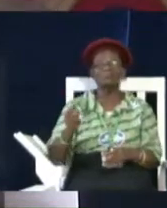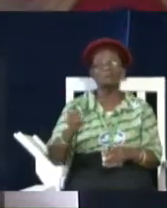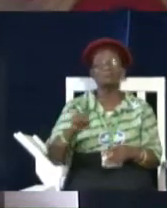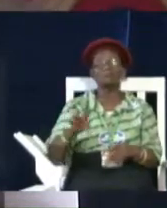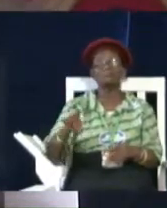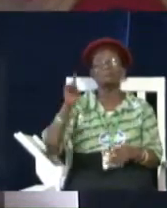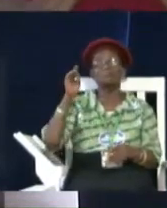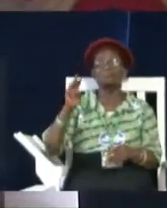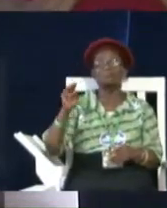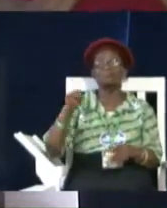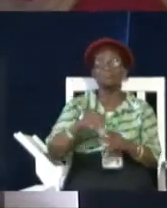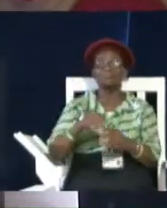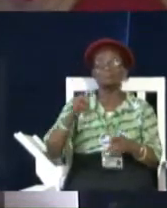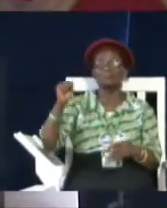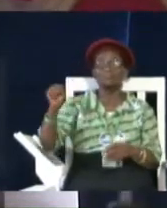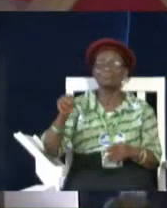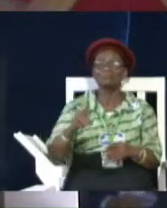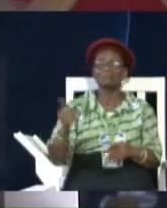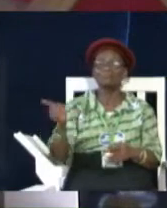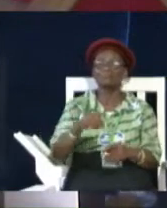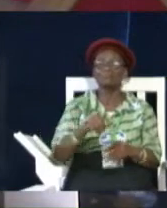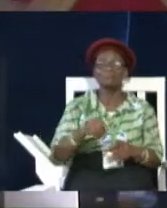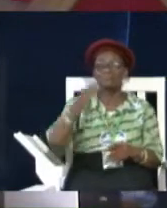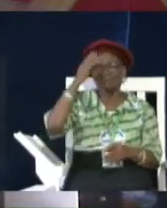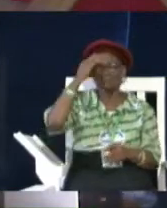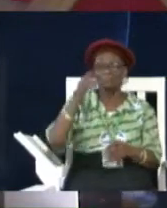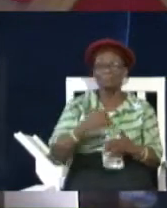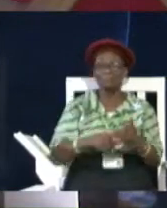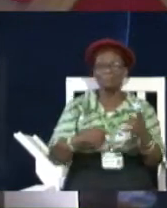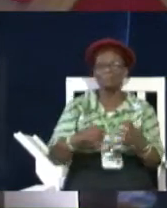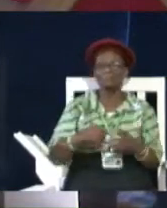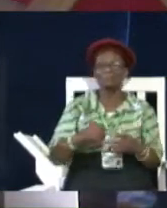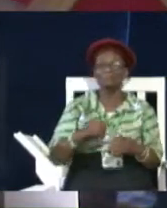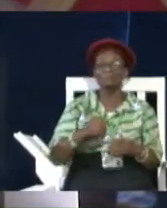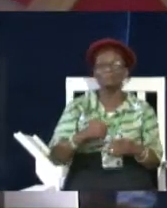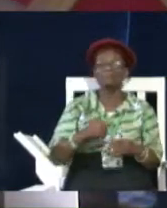And you know, one of the things that distinguished him from all of them?